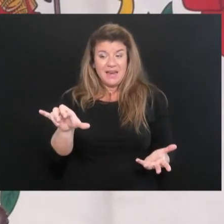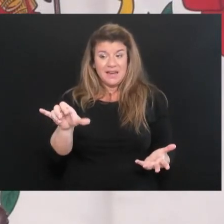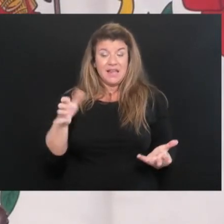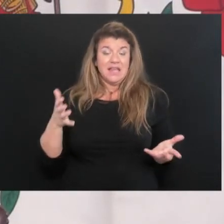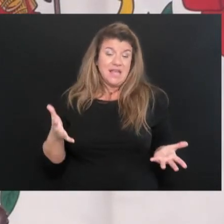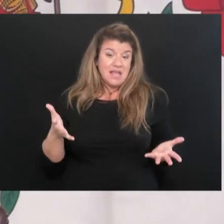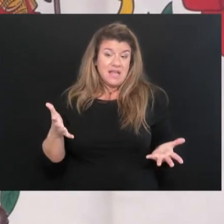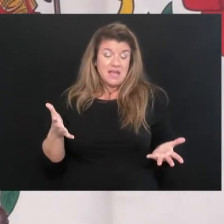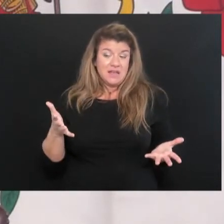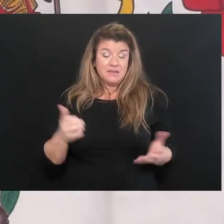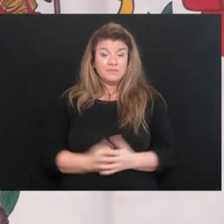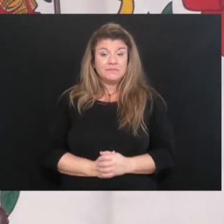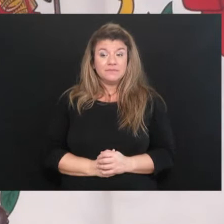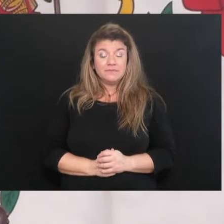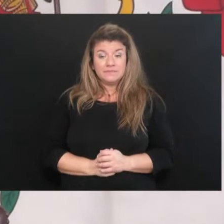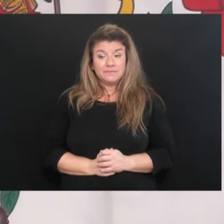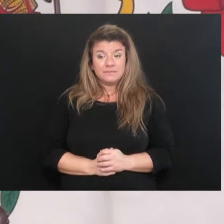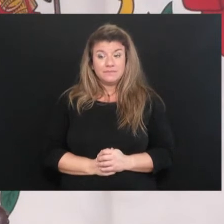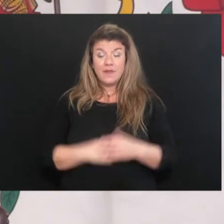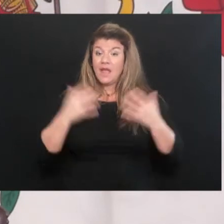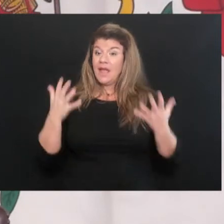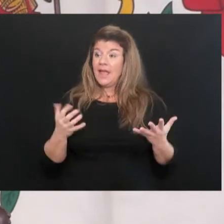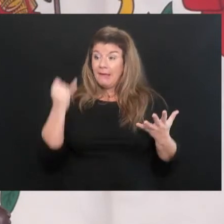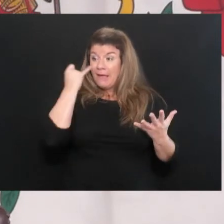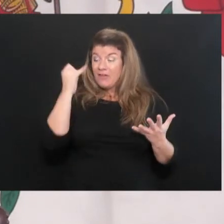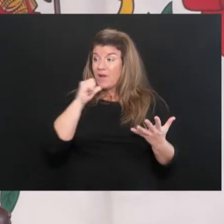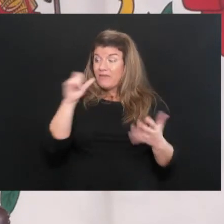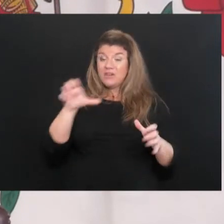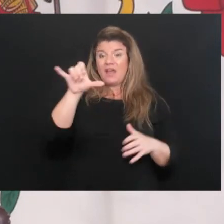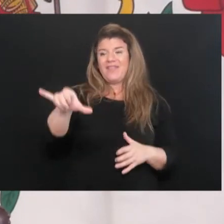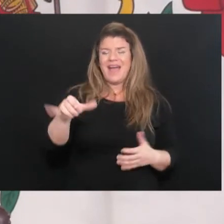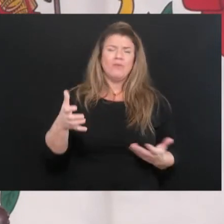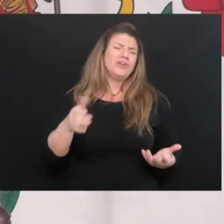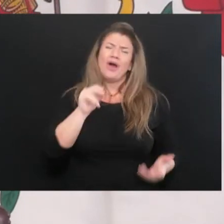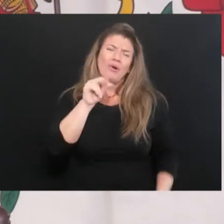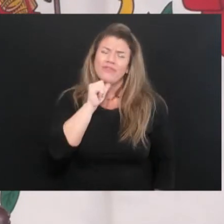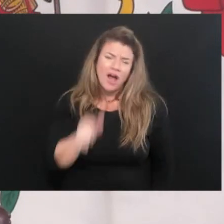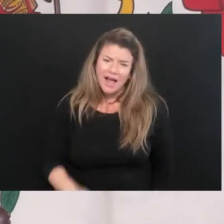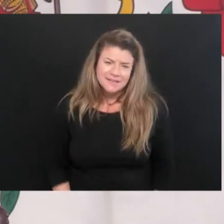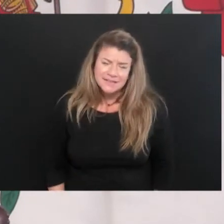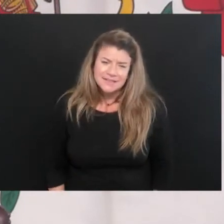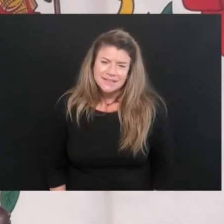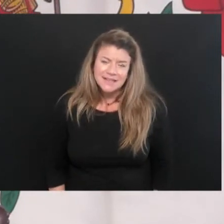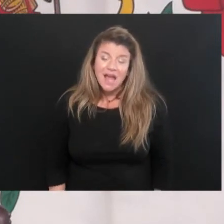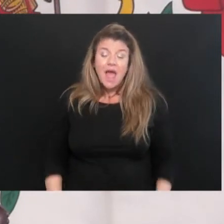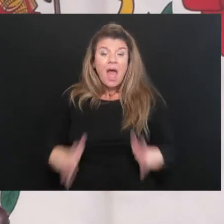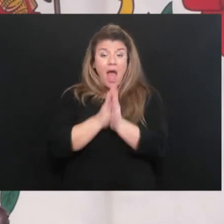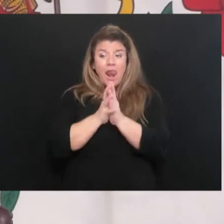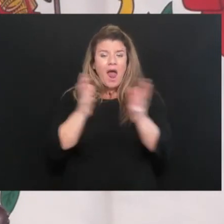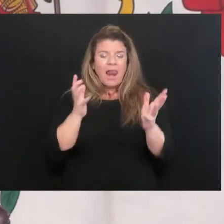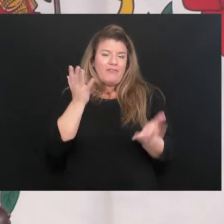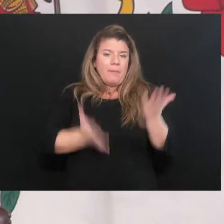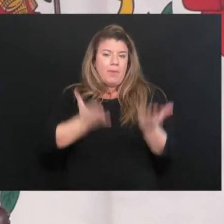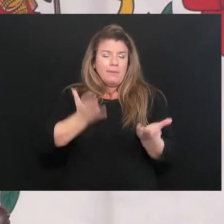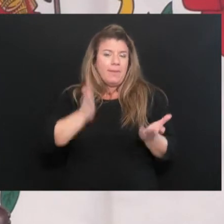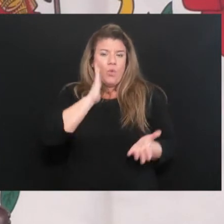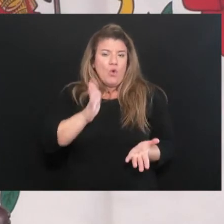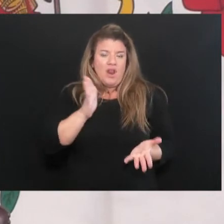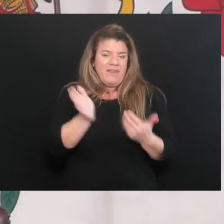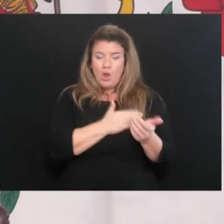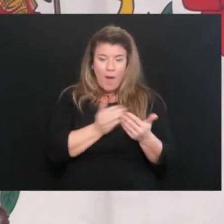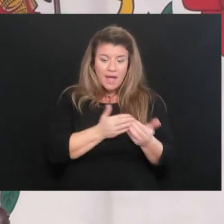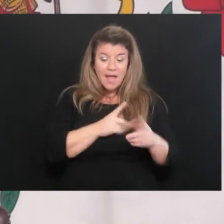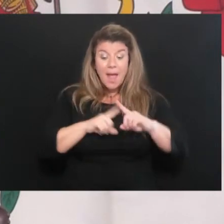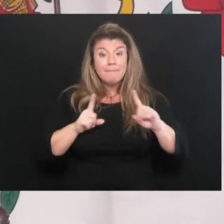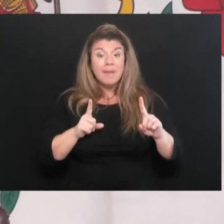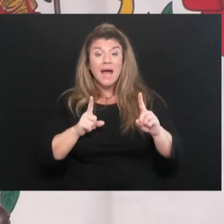their vaccine, rather, if we hadn't gone out and done this? Well, of course not. A bunch of them probably would have gotten their vaccine, but